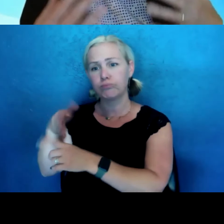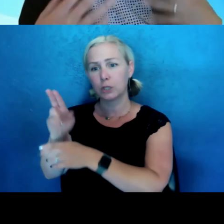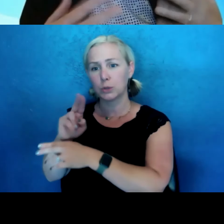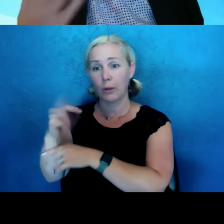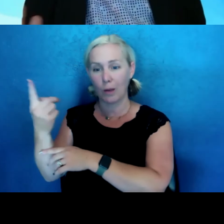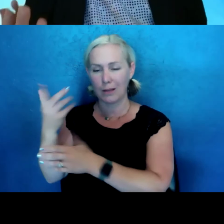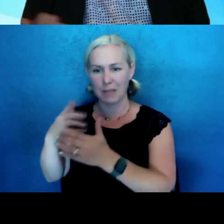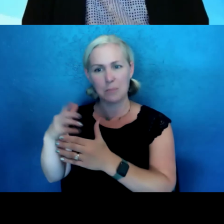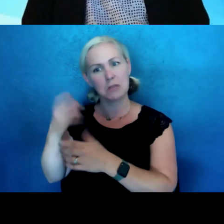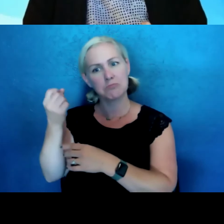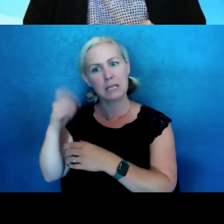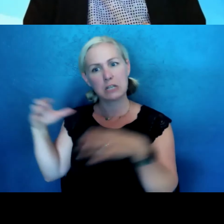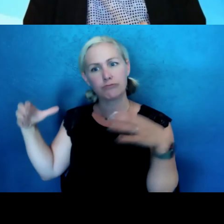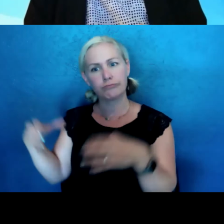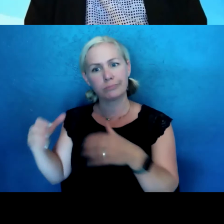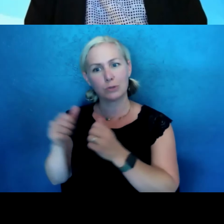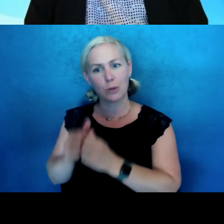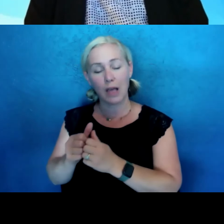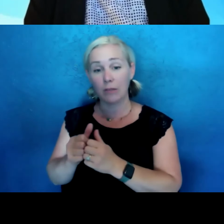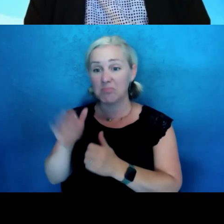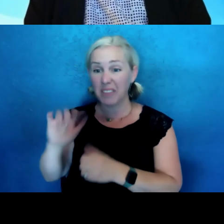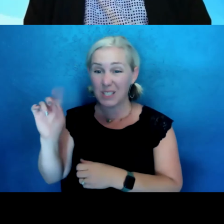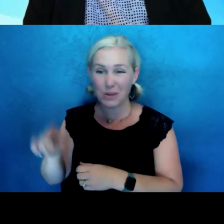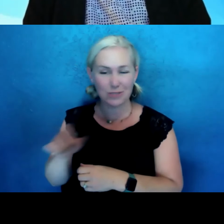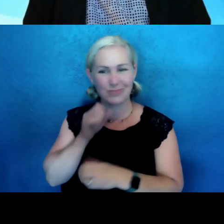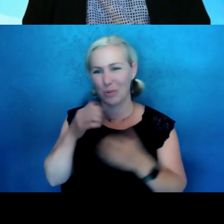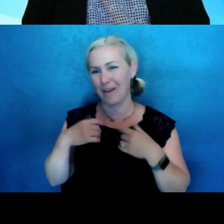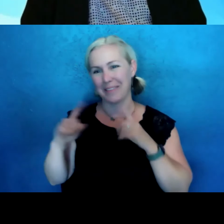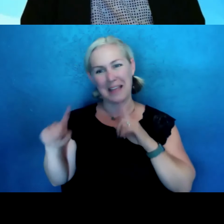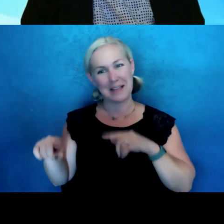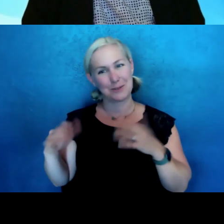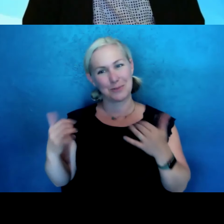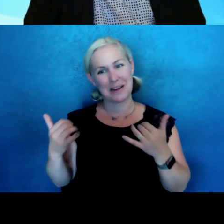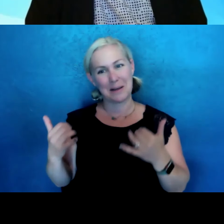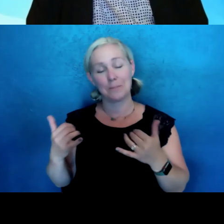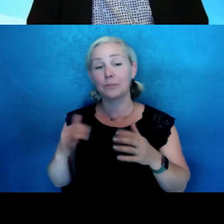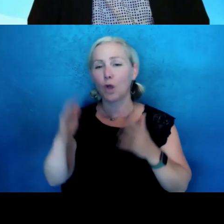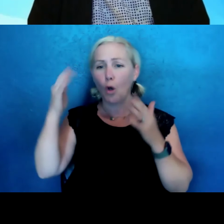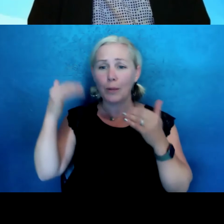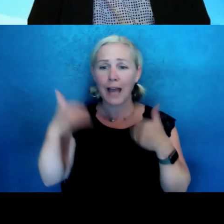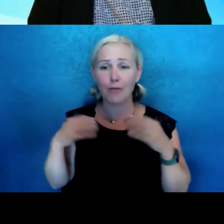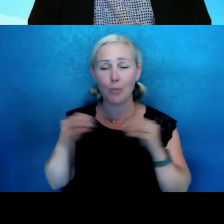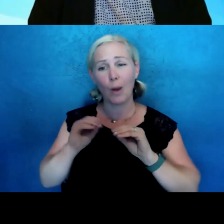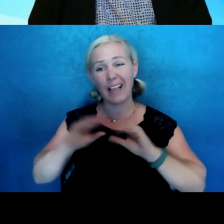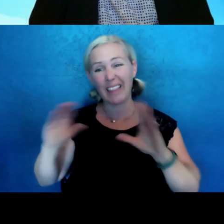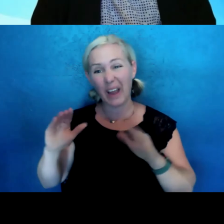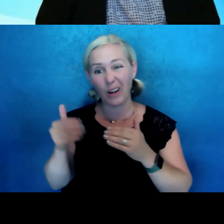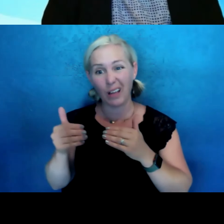that's the question. We do not have the answer standing here in July. We're hoping to have greater clarity by